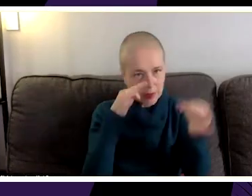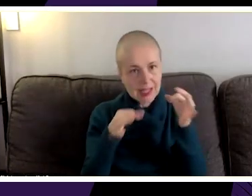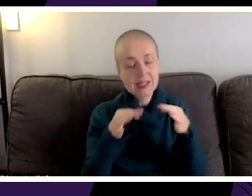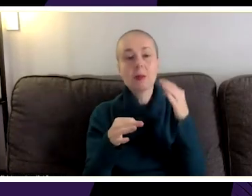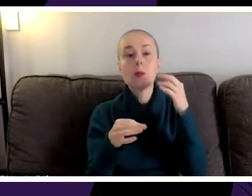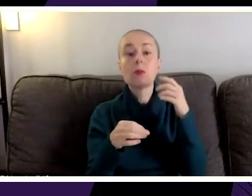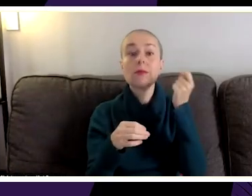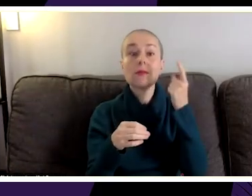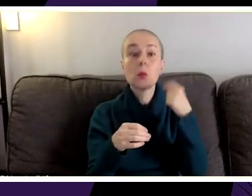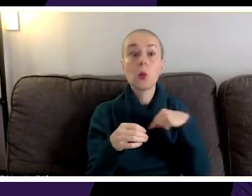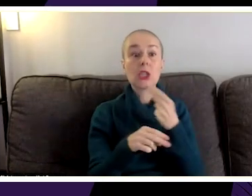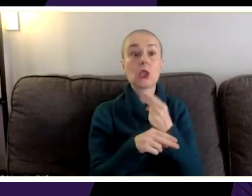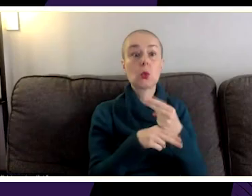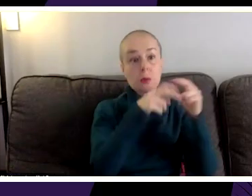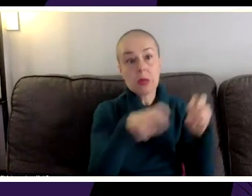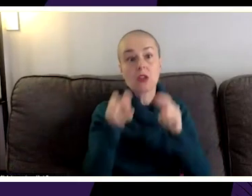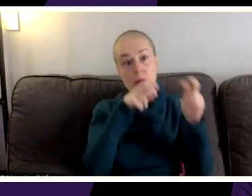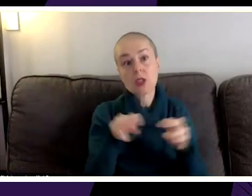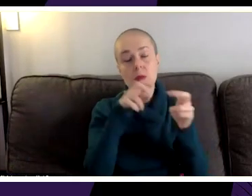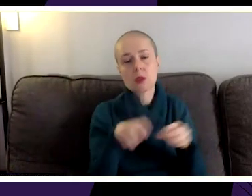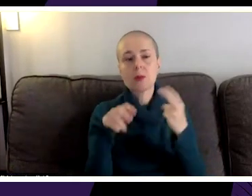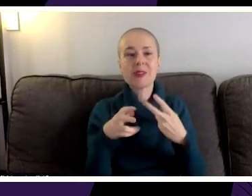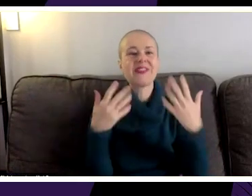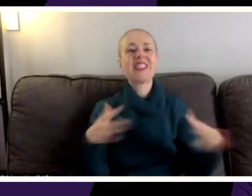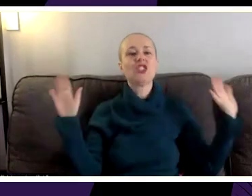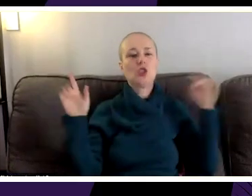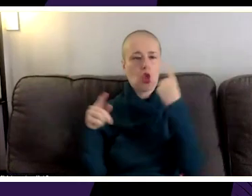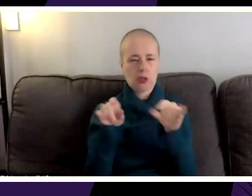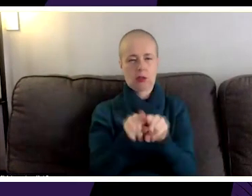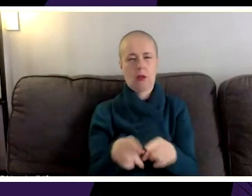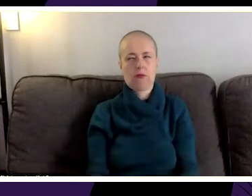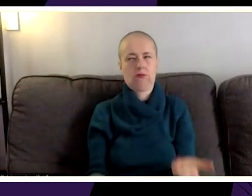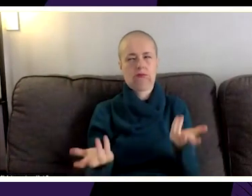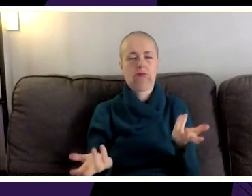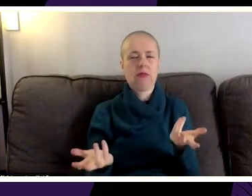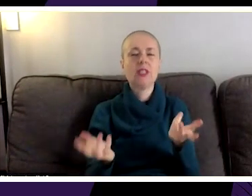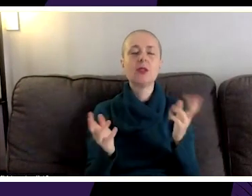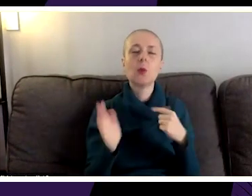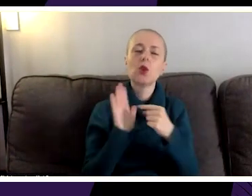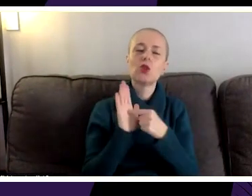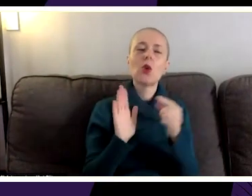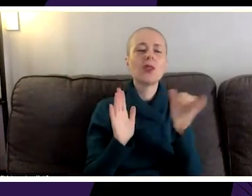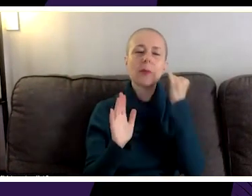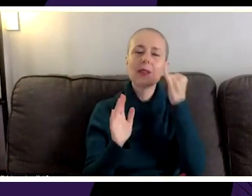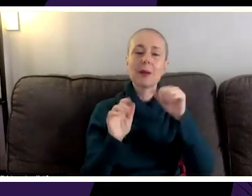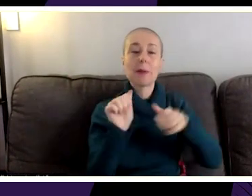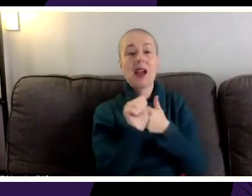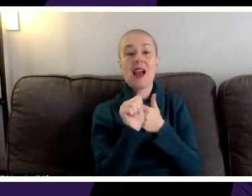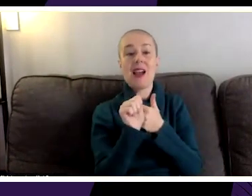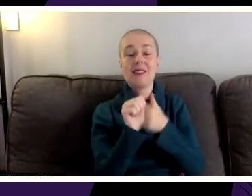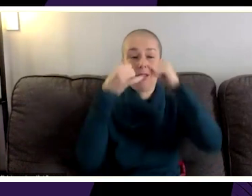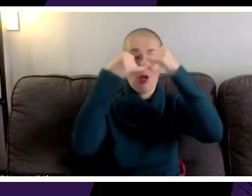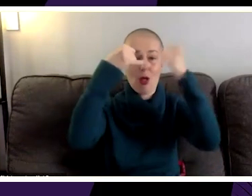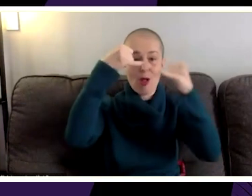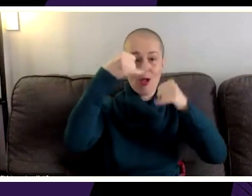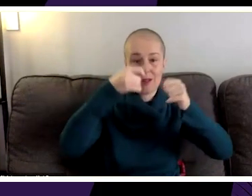invisible. But I thought of an analogy again. I think it's a little bit like cable management. So for the user, you come onto the site, you should see